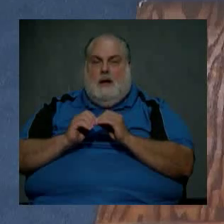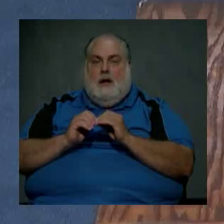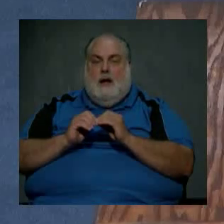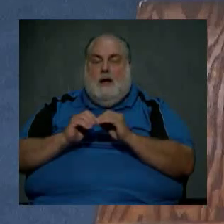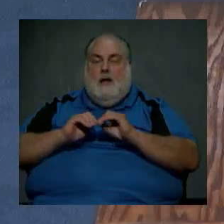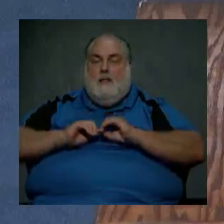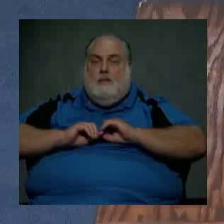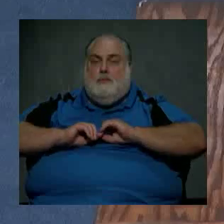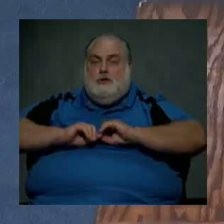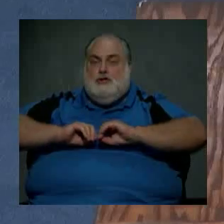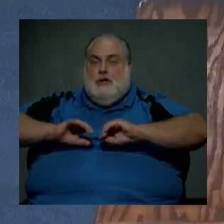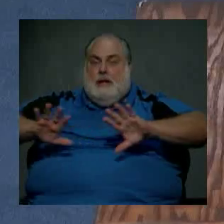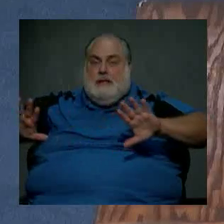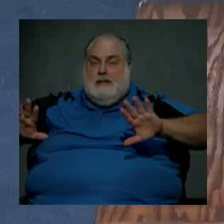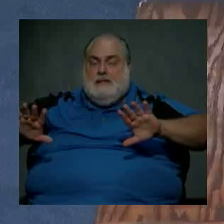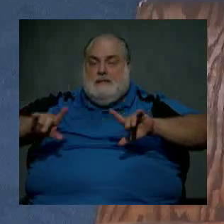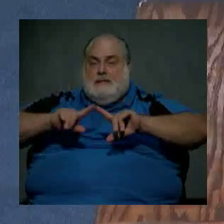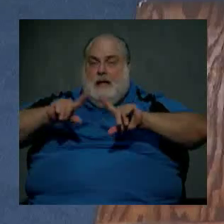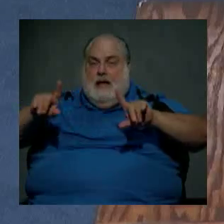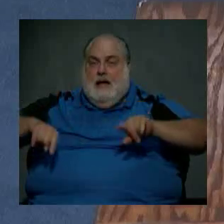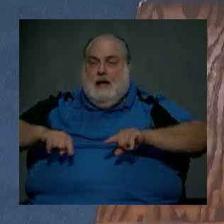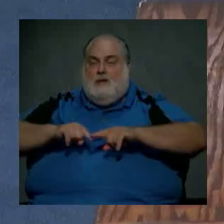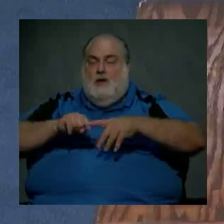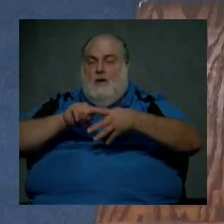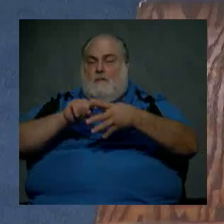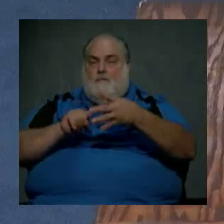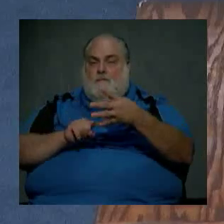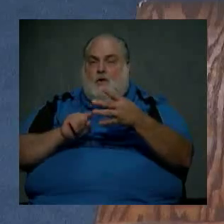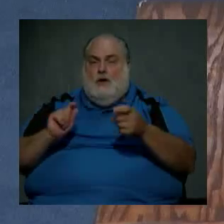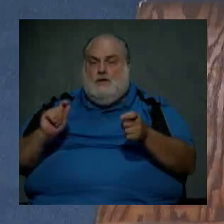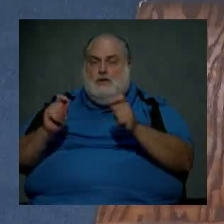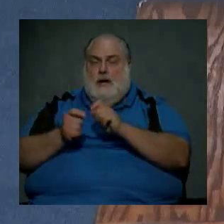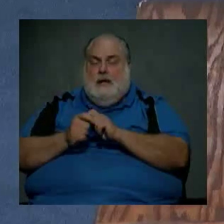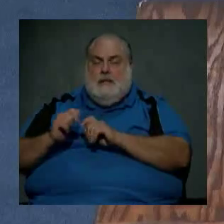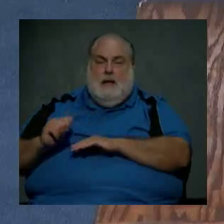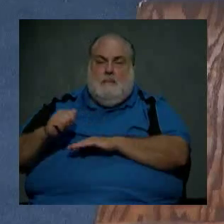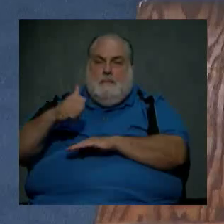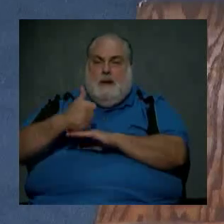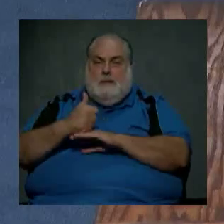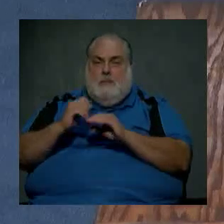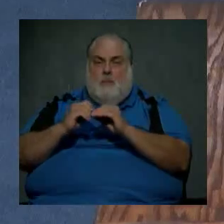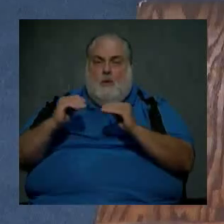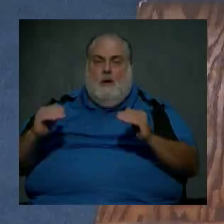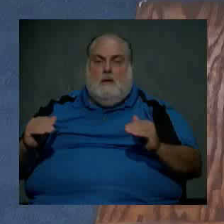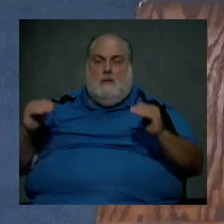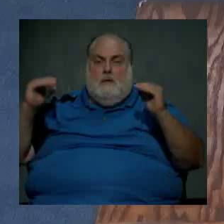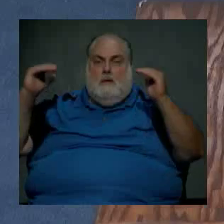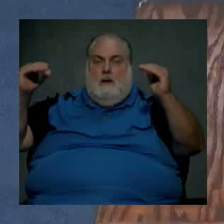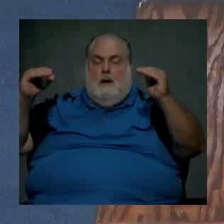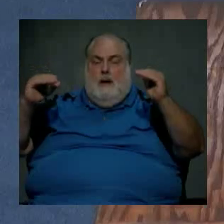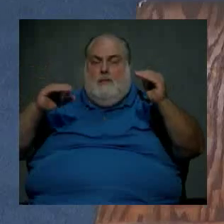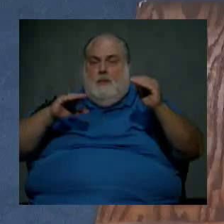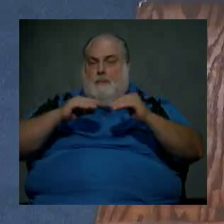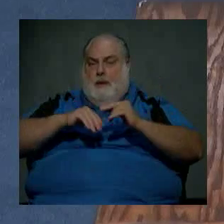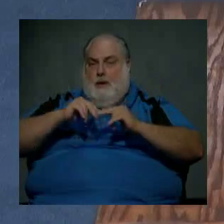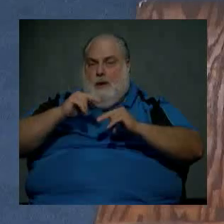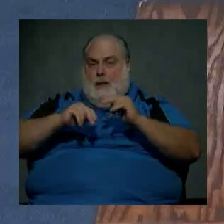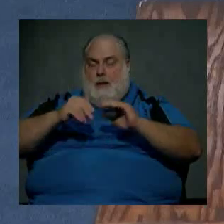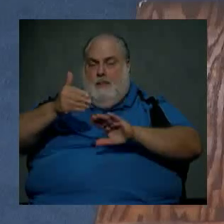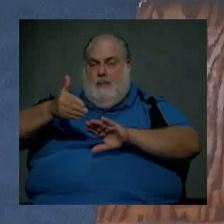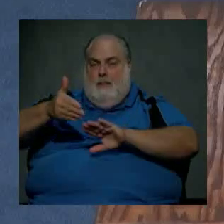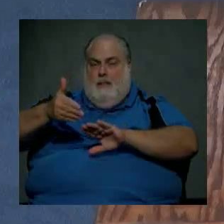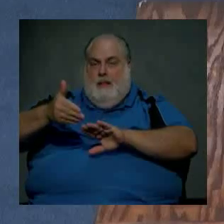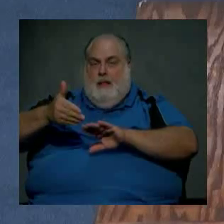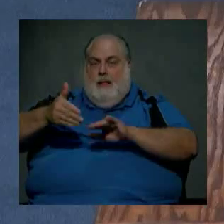signs, they looked at that and proposed 4 different changes, mounting them slightly higher on the building than they could before.